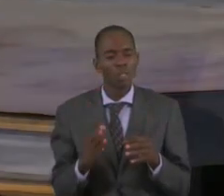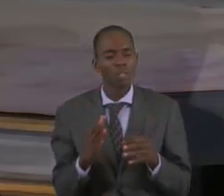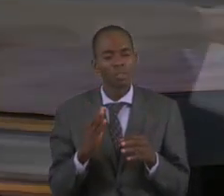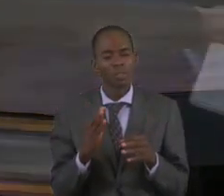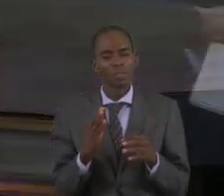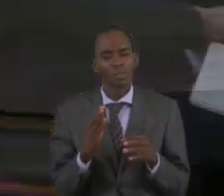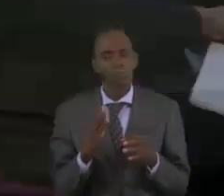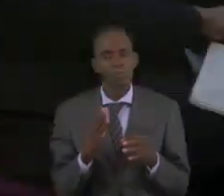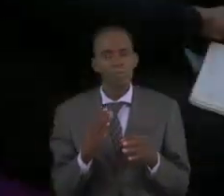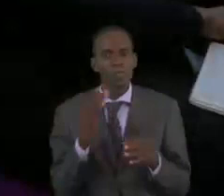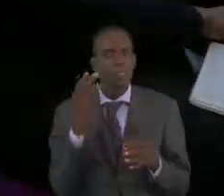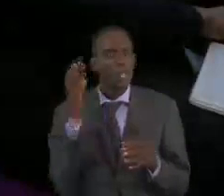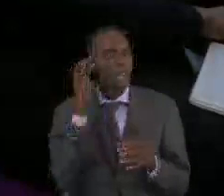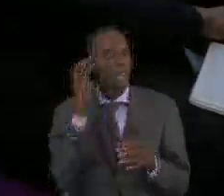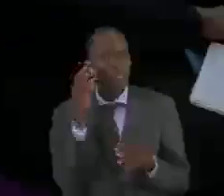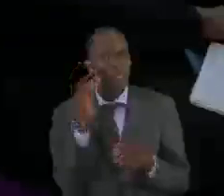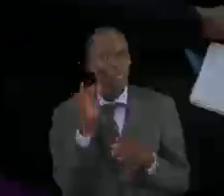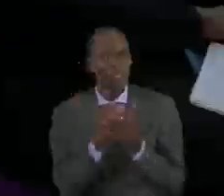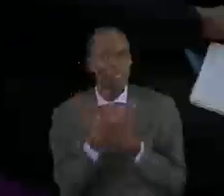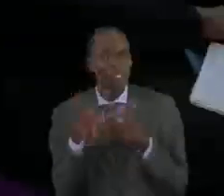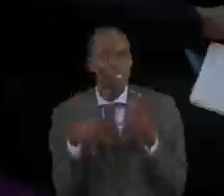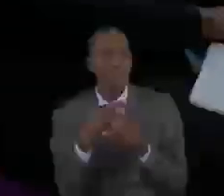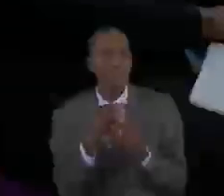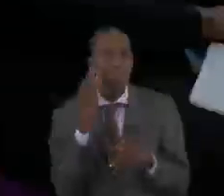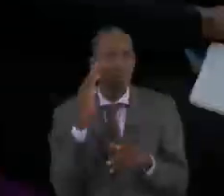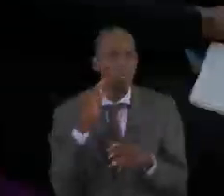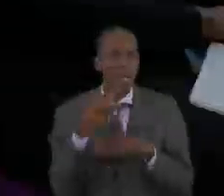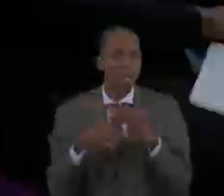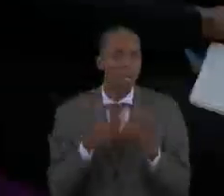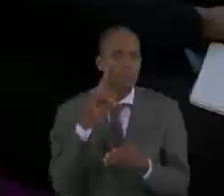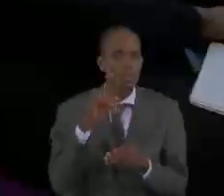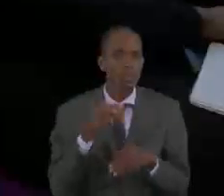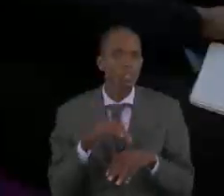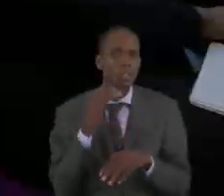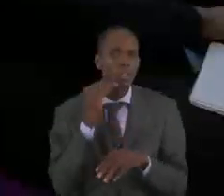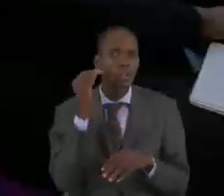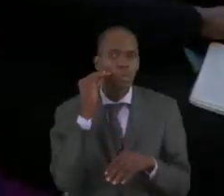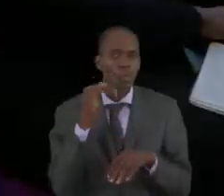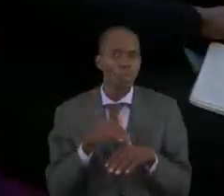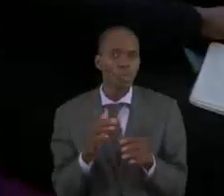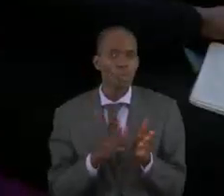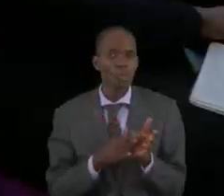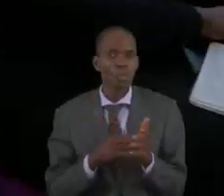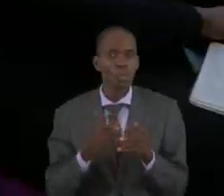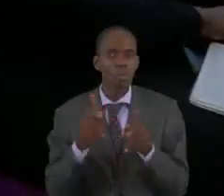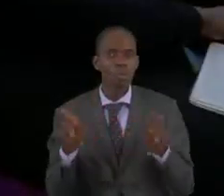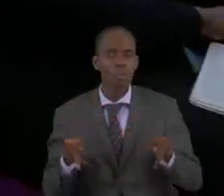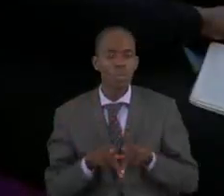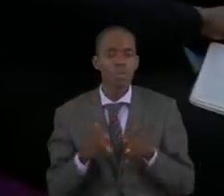you at home, at school, in a place of work, in the